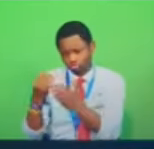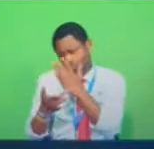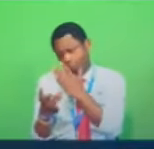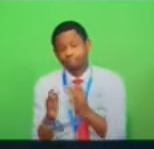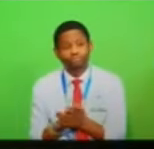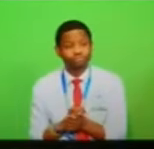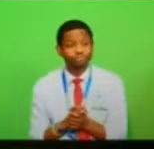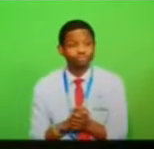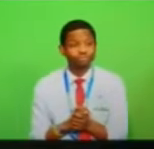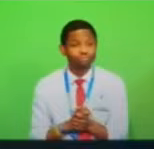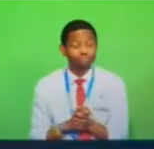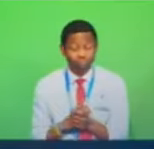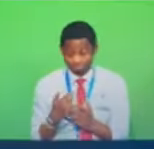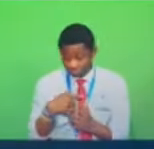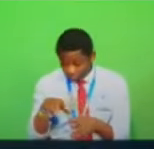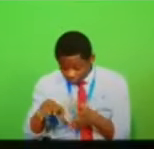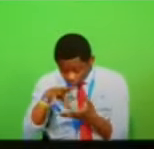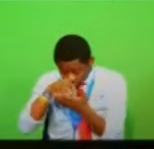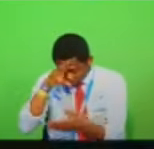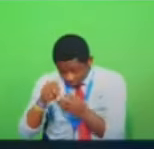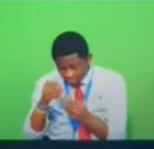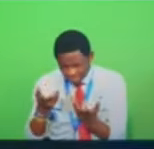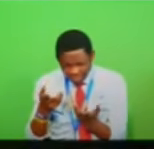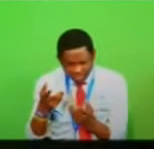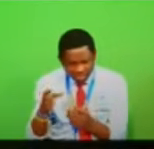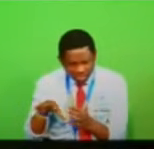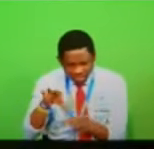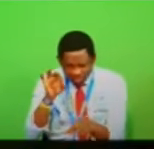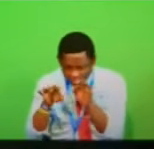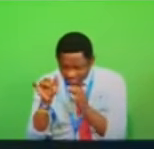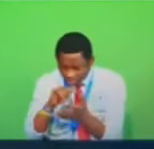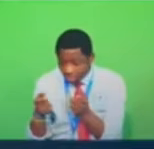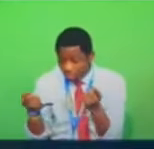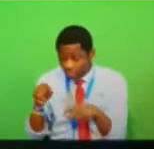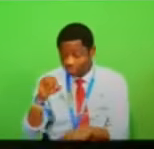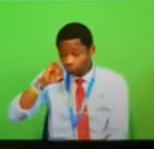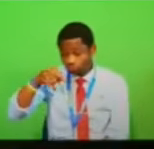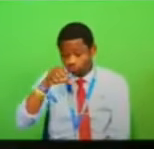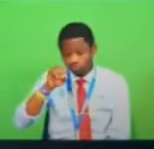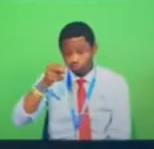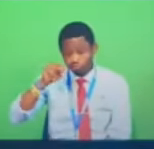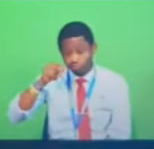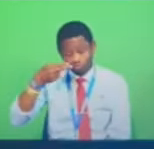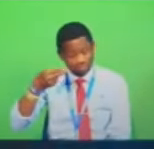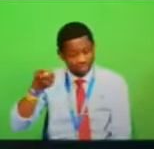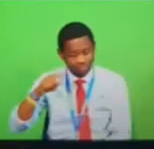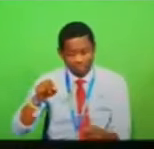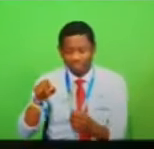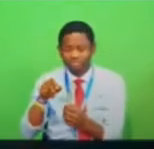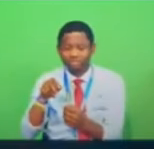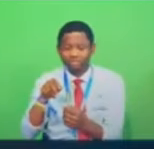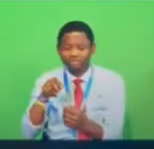that when Jonah was swallowed by the fish, it wasn't a